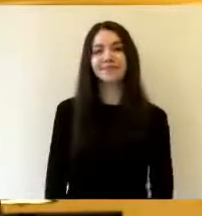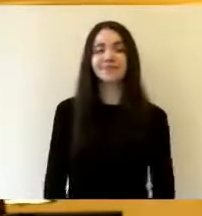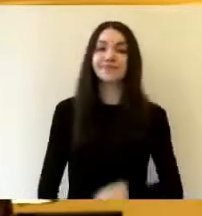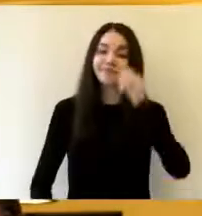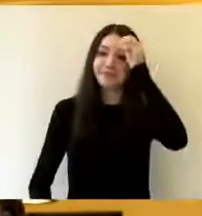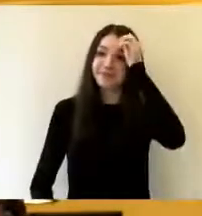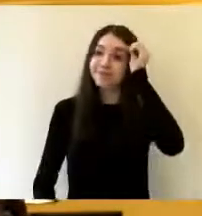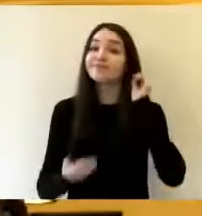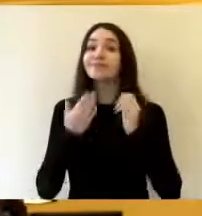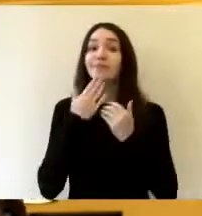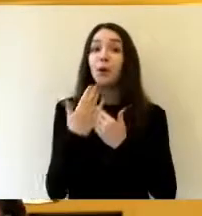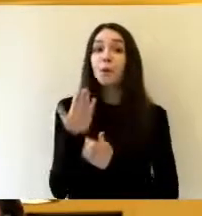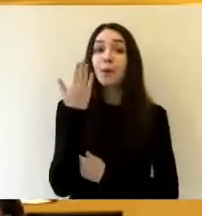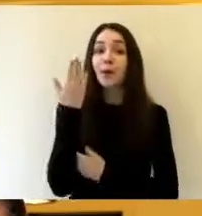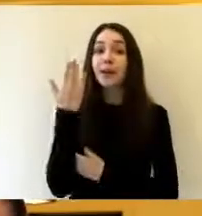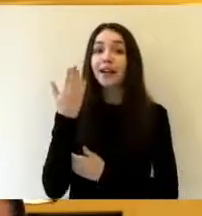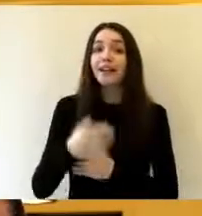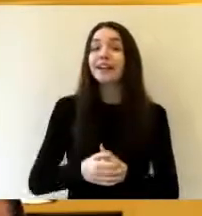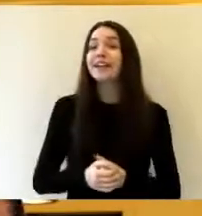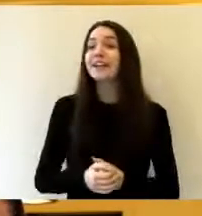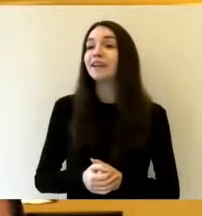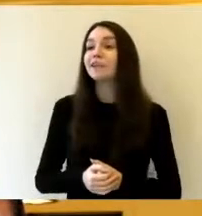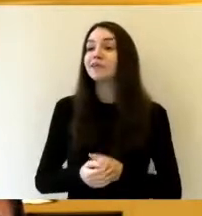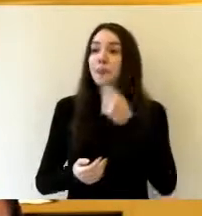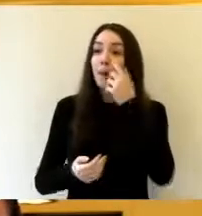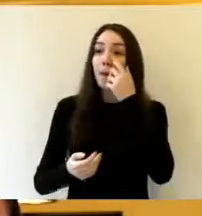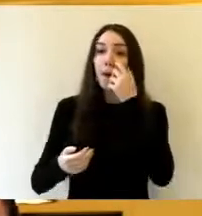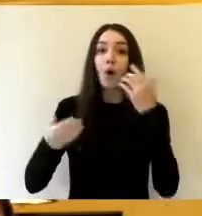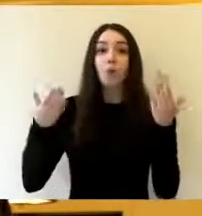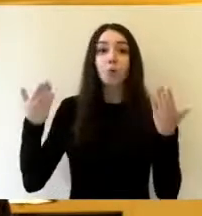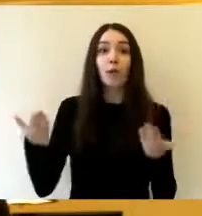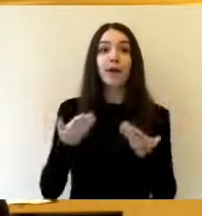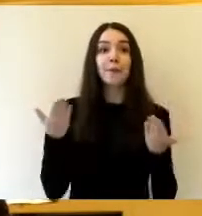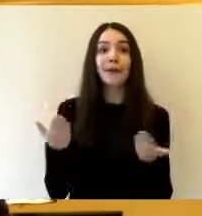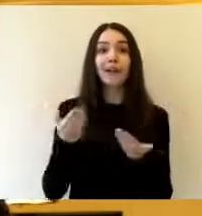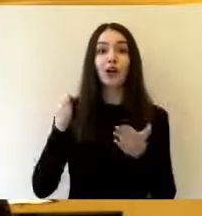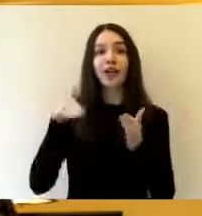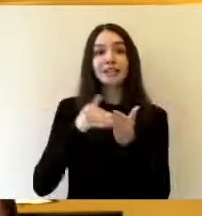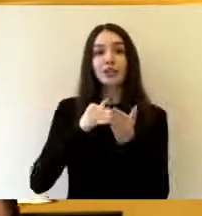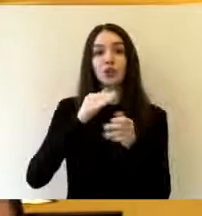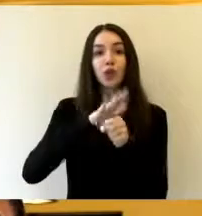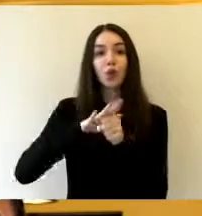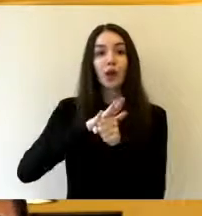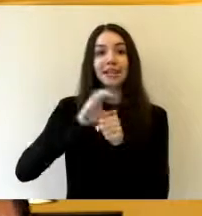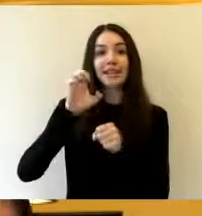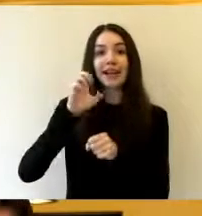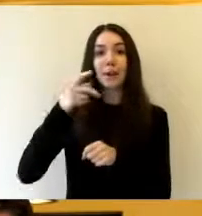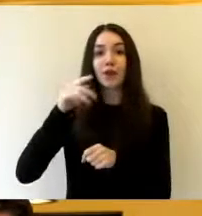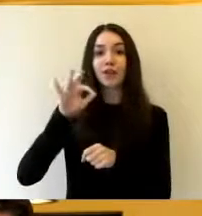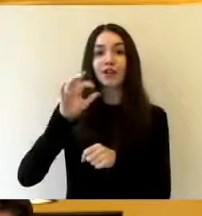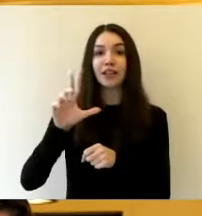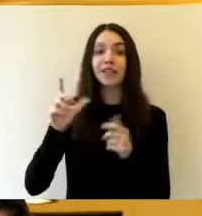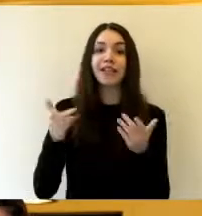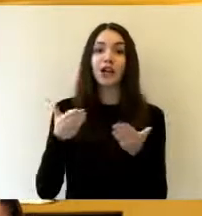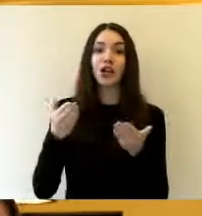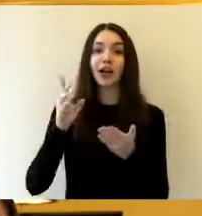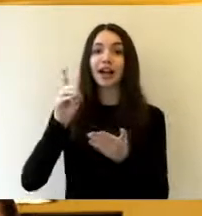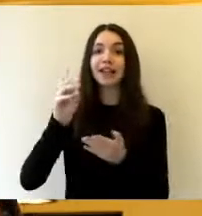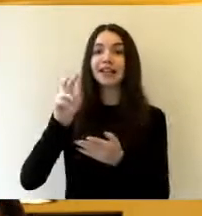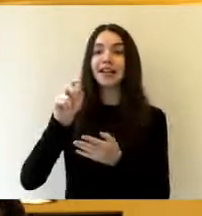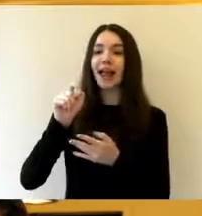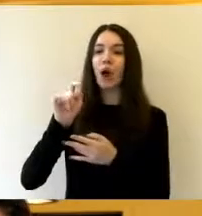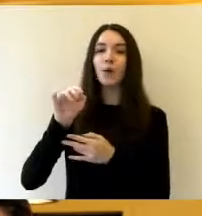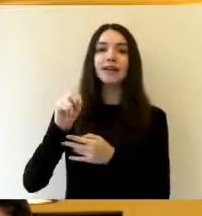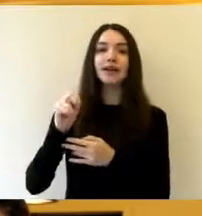Good morning, everyone, and a warm welcome from the central location of Enoch Pratt Free Library here in downtown Baltimore.